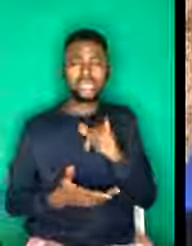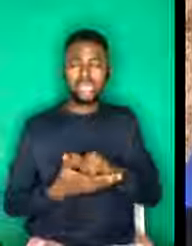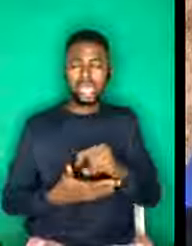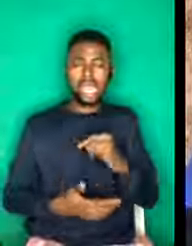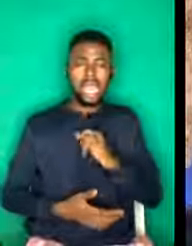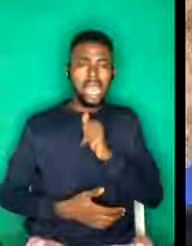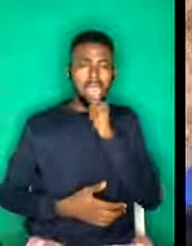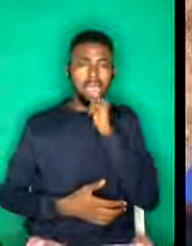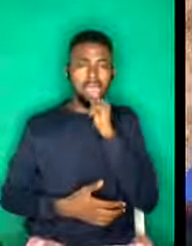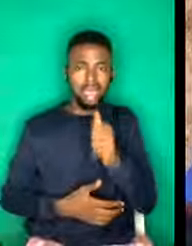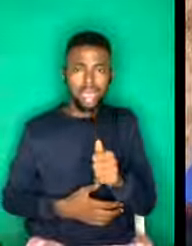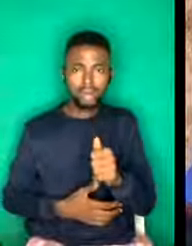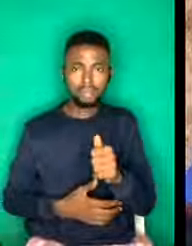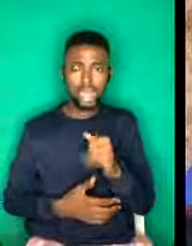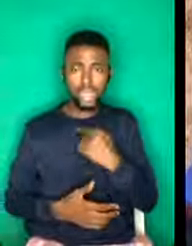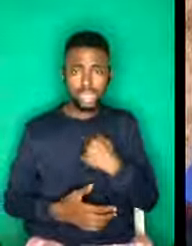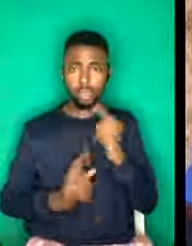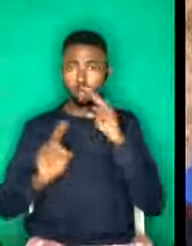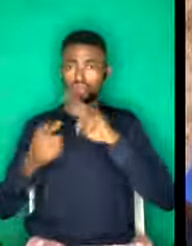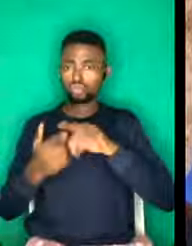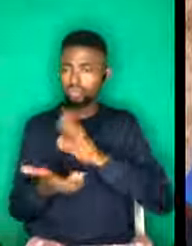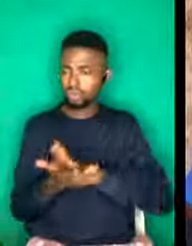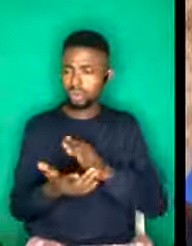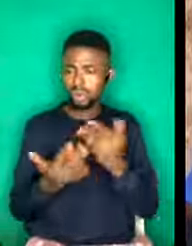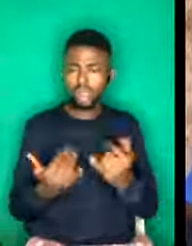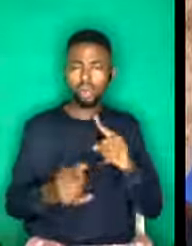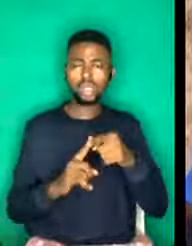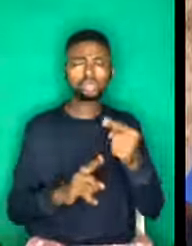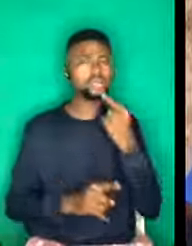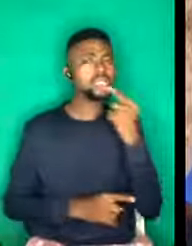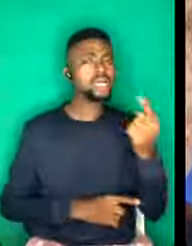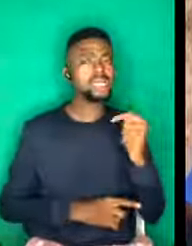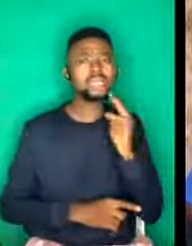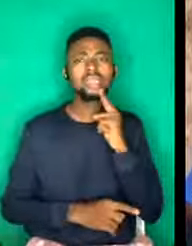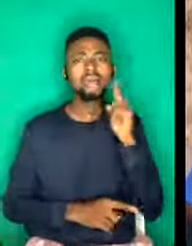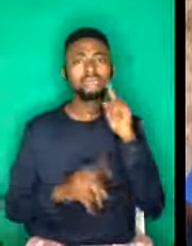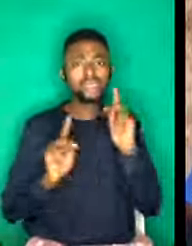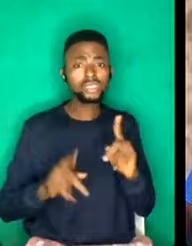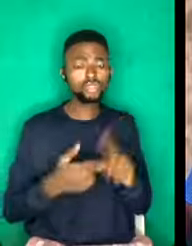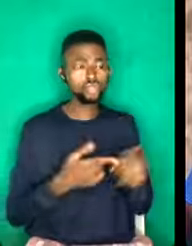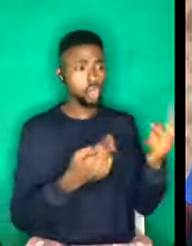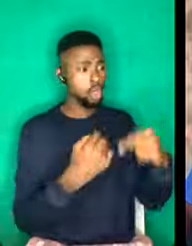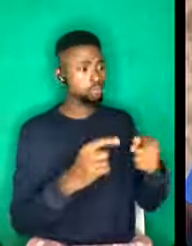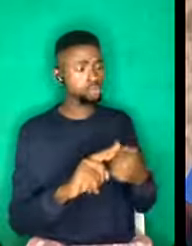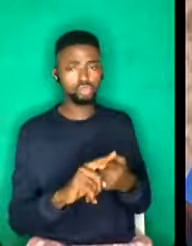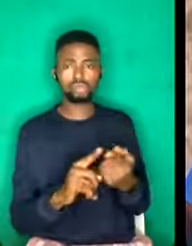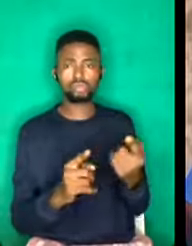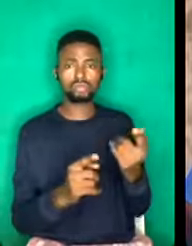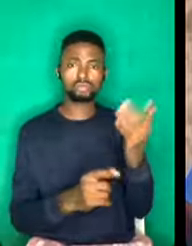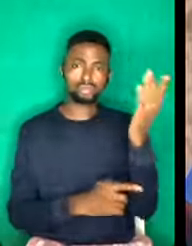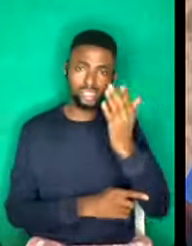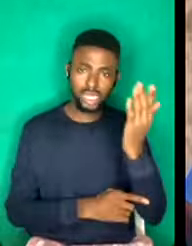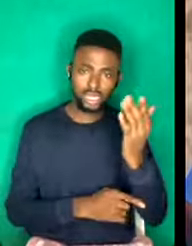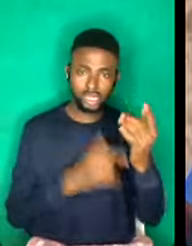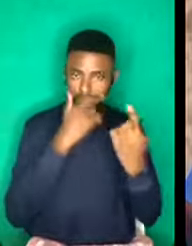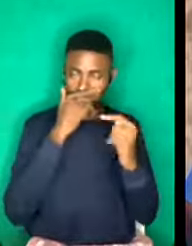school, and you now call a deaf person to present, and the person is being placed with a sign language